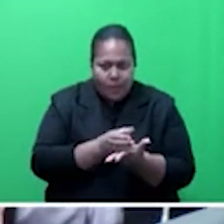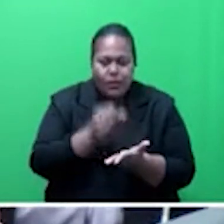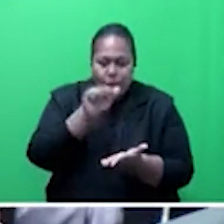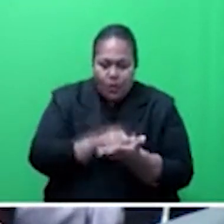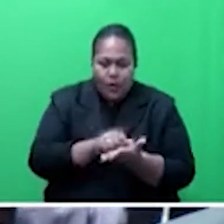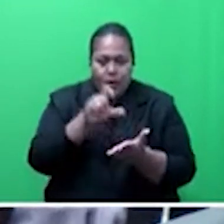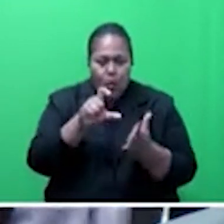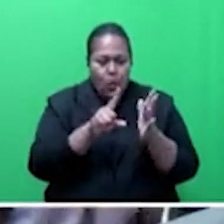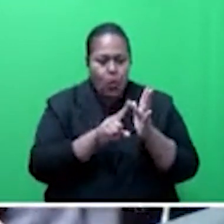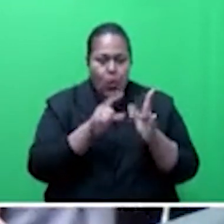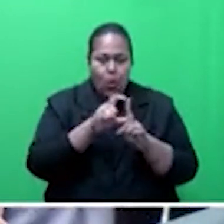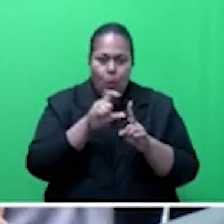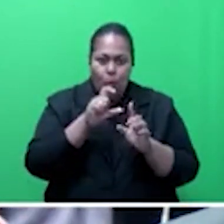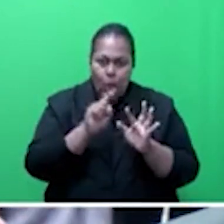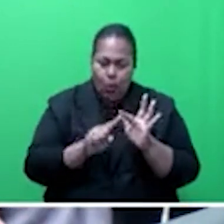place. Thank you, sir.